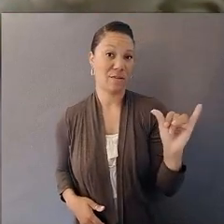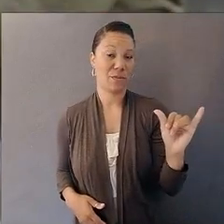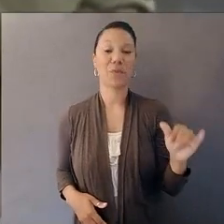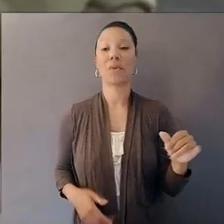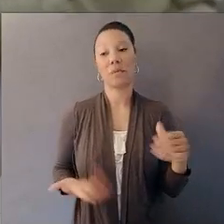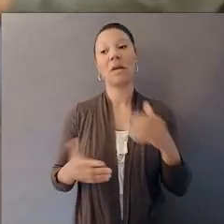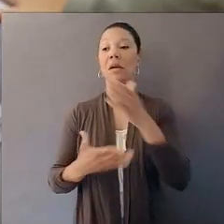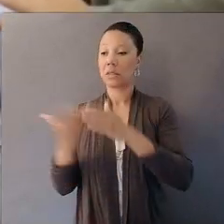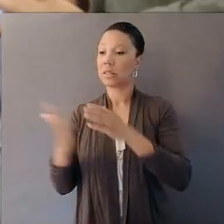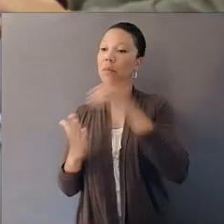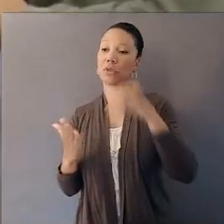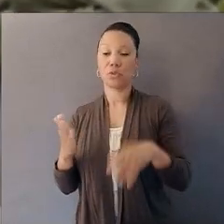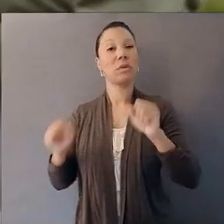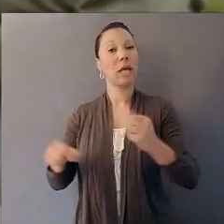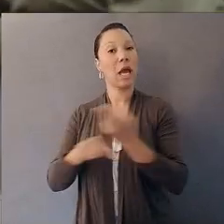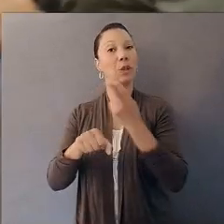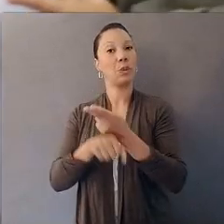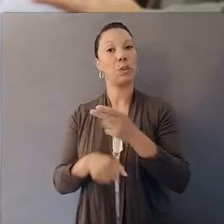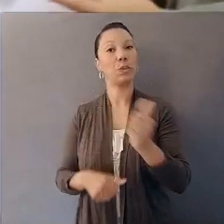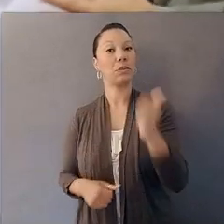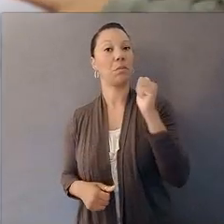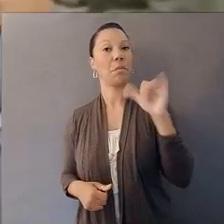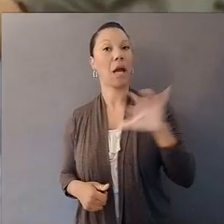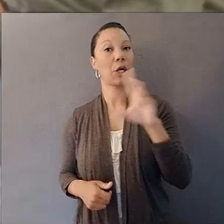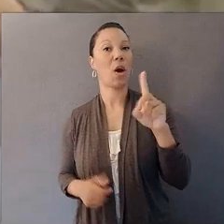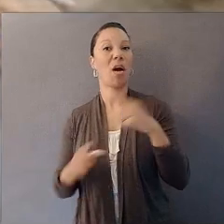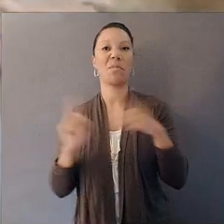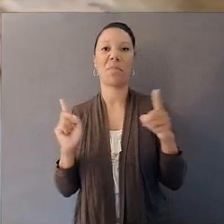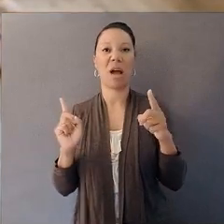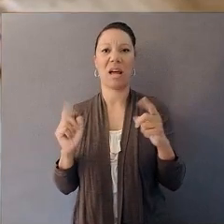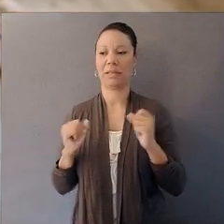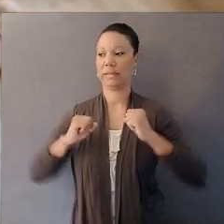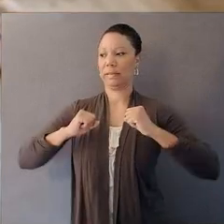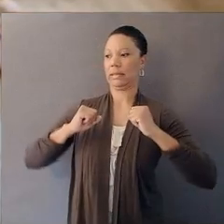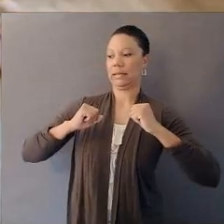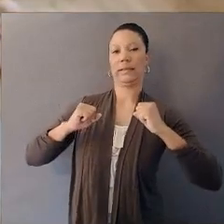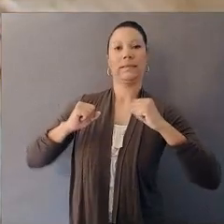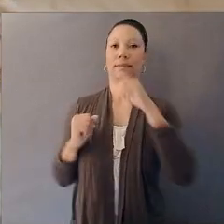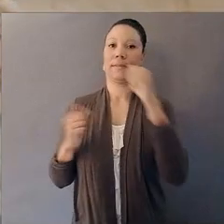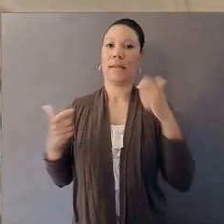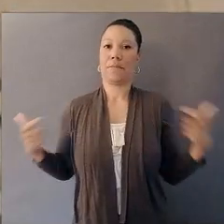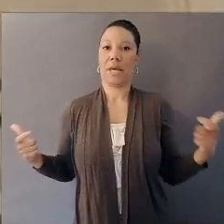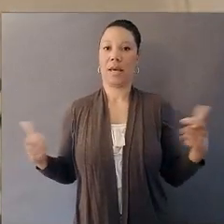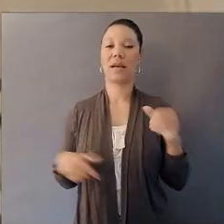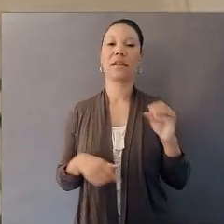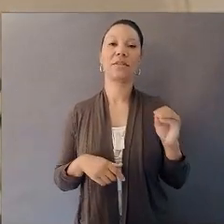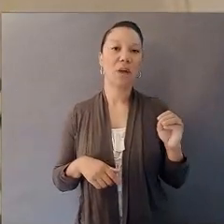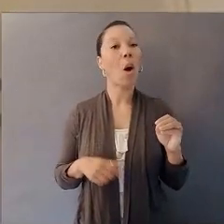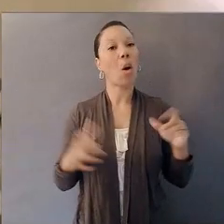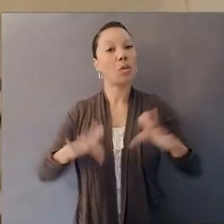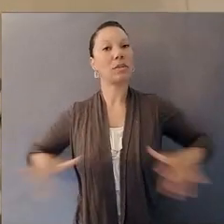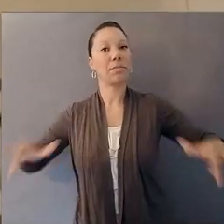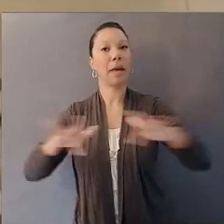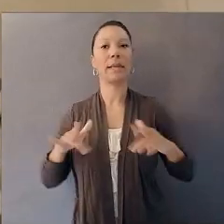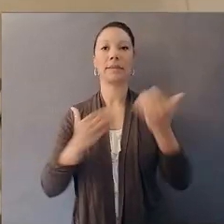to the backyard, but unfortunately they don't have a lot of space. So they're very limited. And these exercises that they can do, they can roll